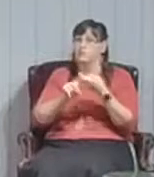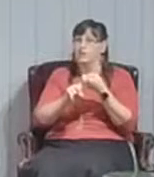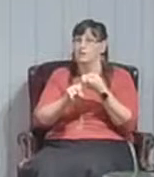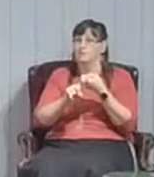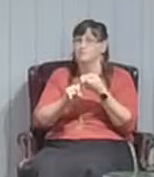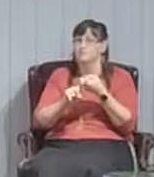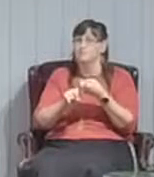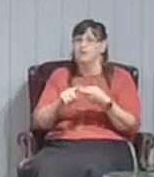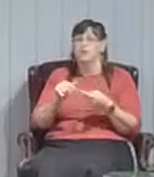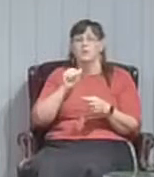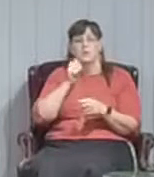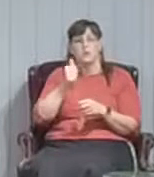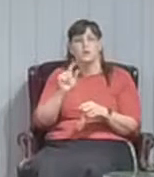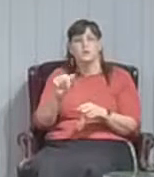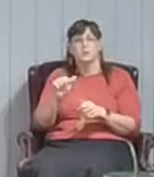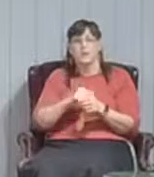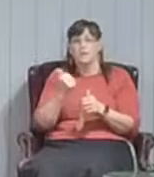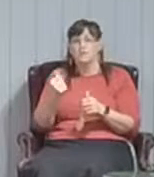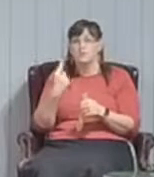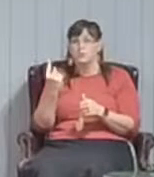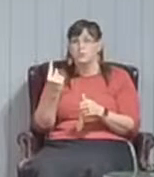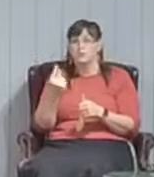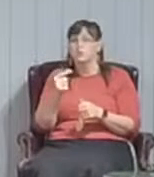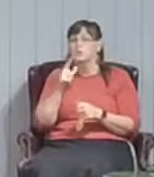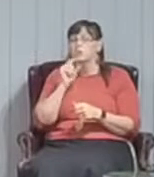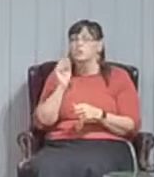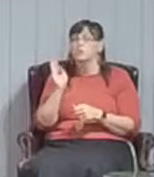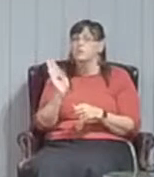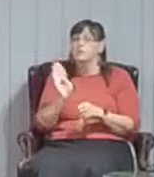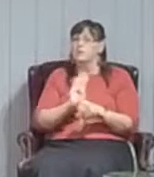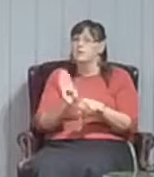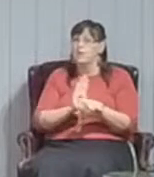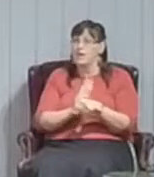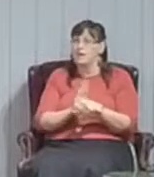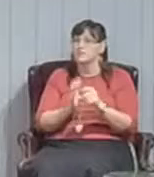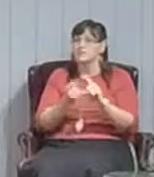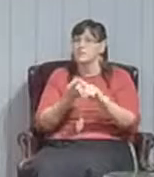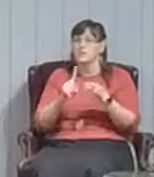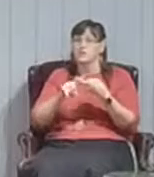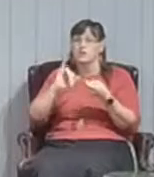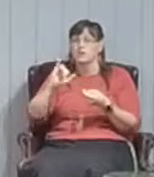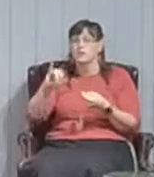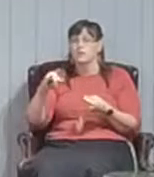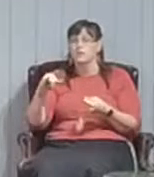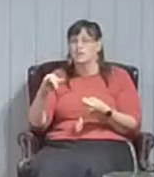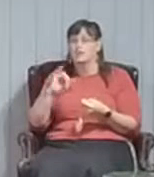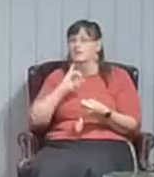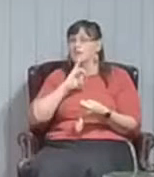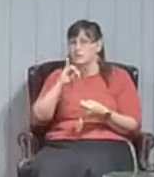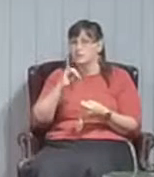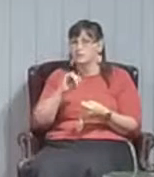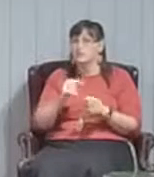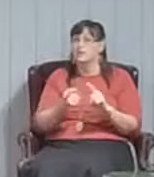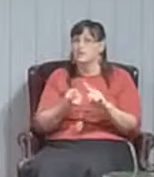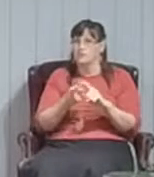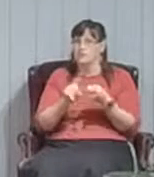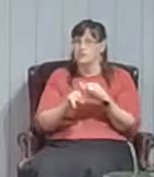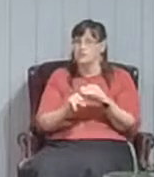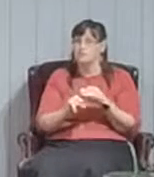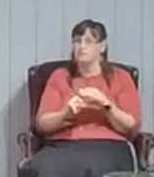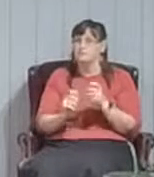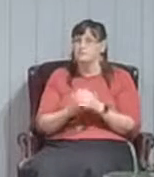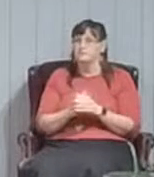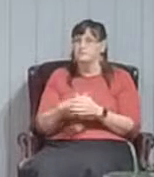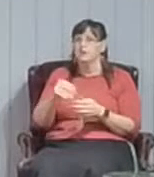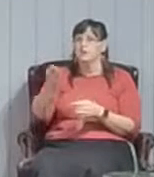Yeah, not everybody who acts friendly to you is your friend. They didn't say they were adversaries. They didn't say that about